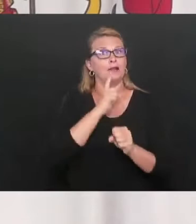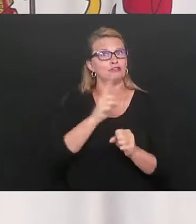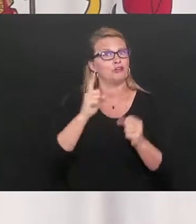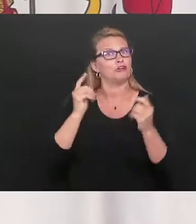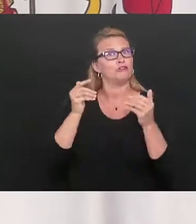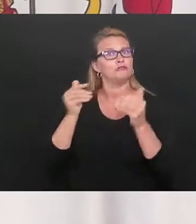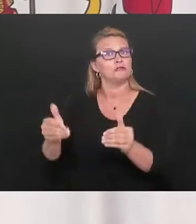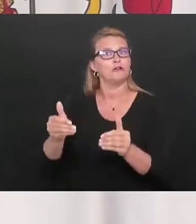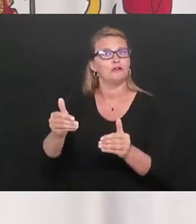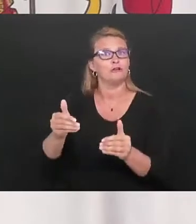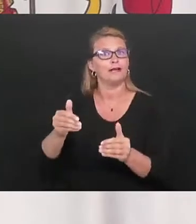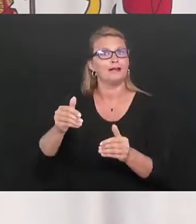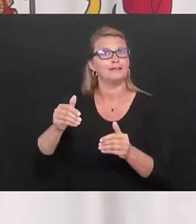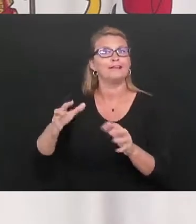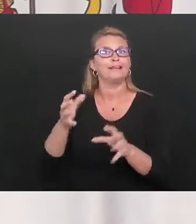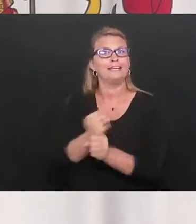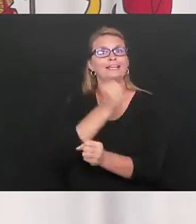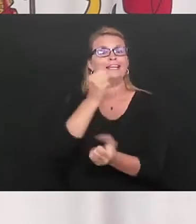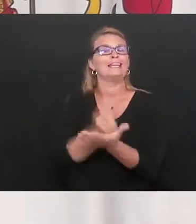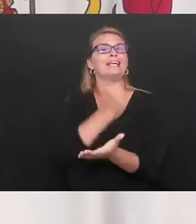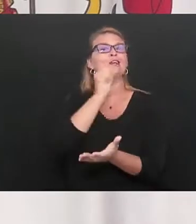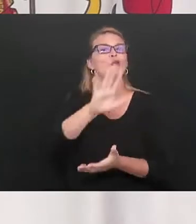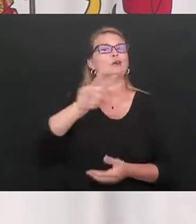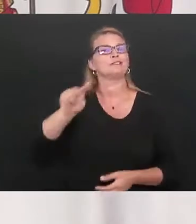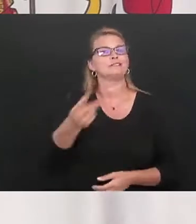shot. If you've had Pfizer or